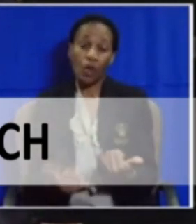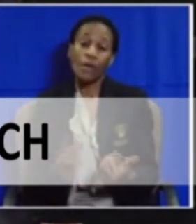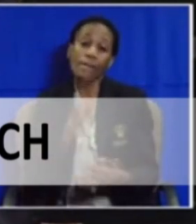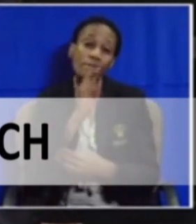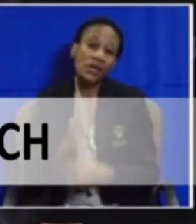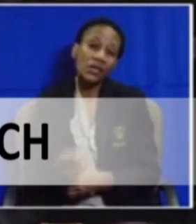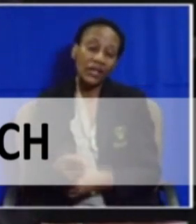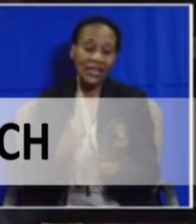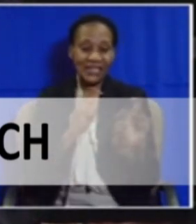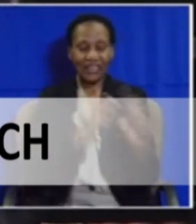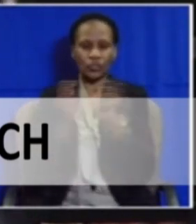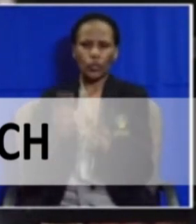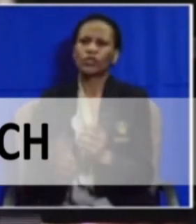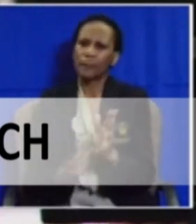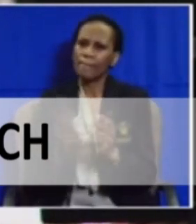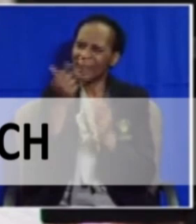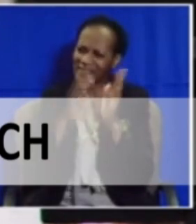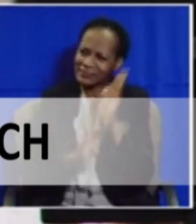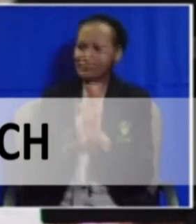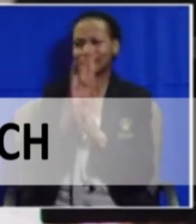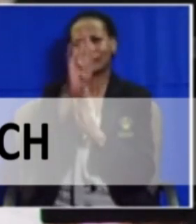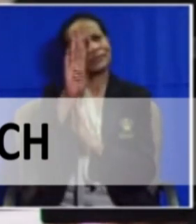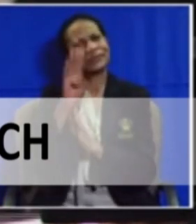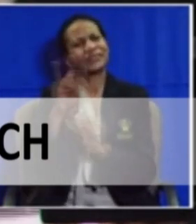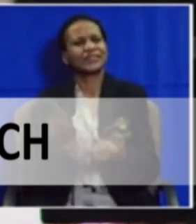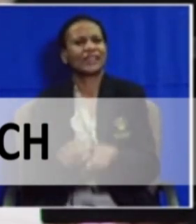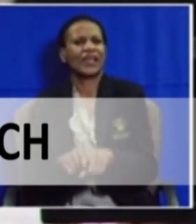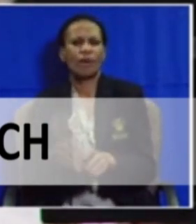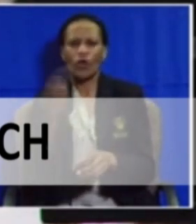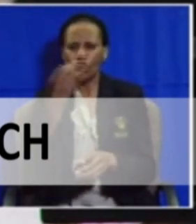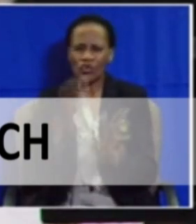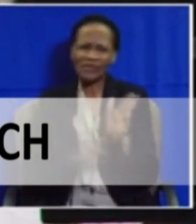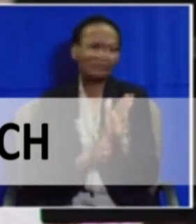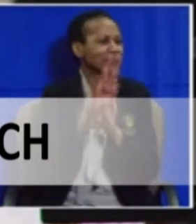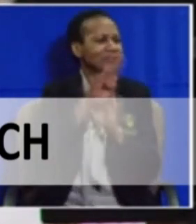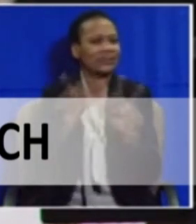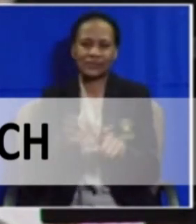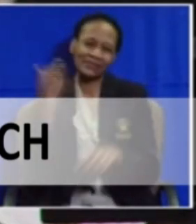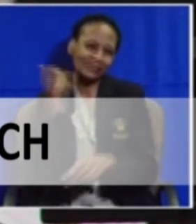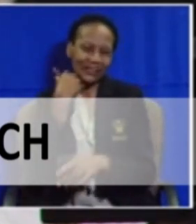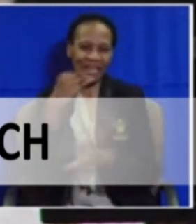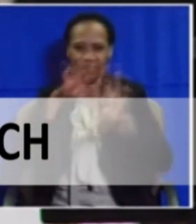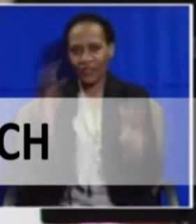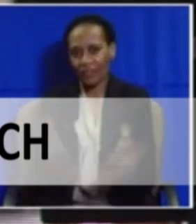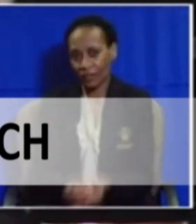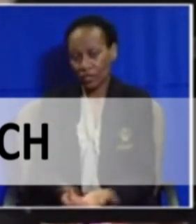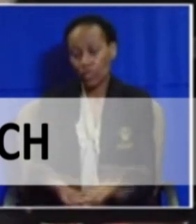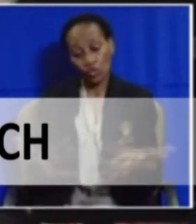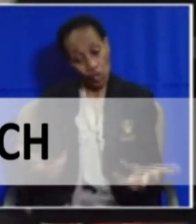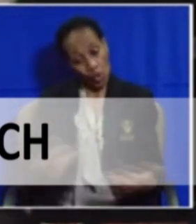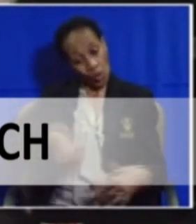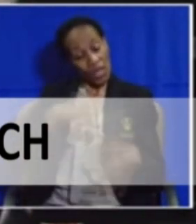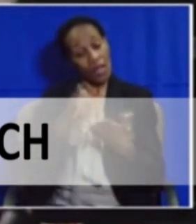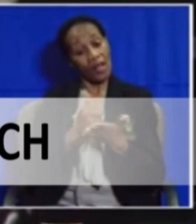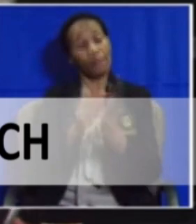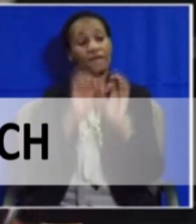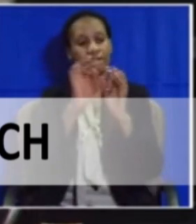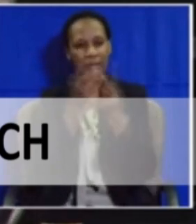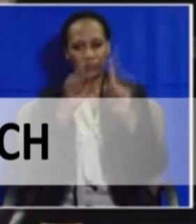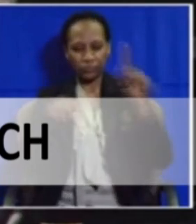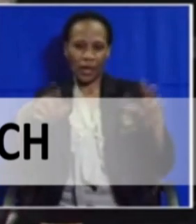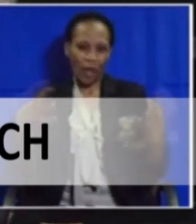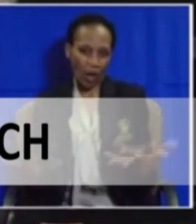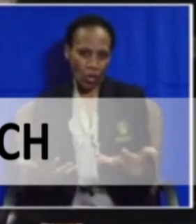cost of transport, food and other goods and services. To provide some relief to households,